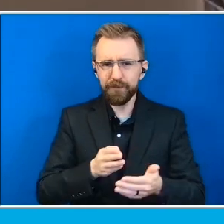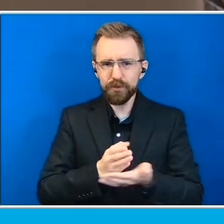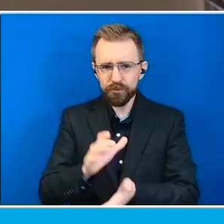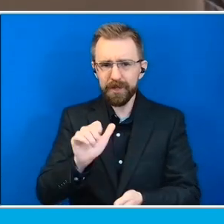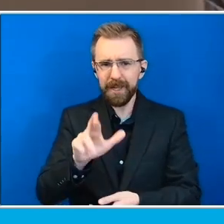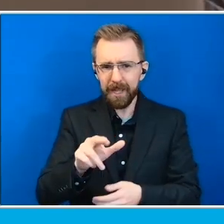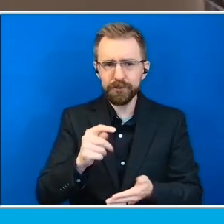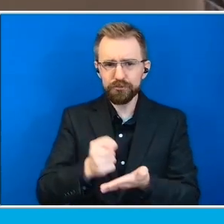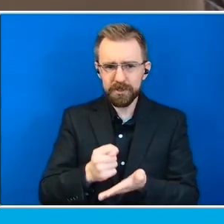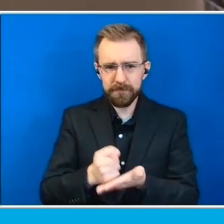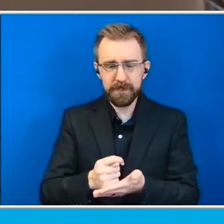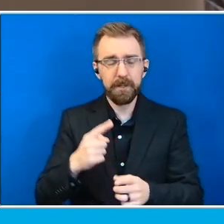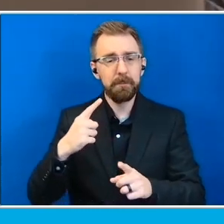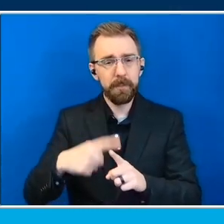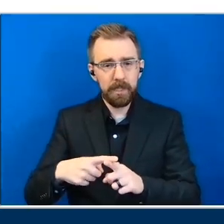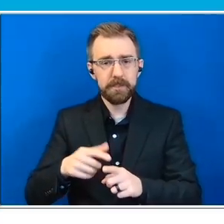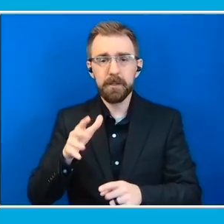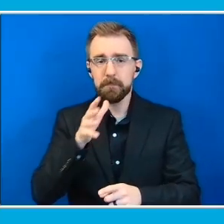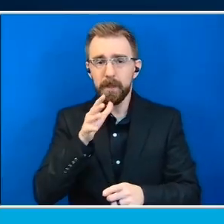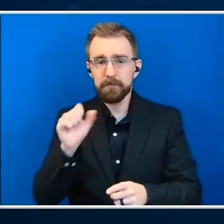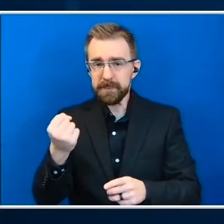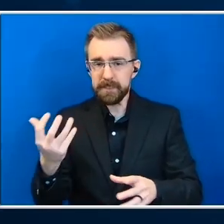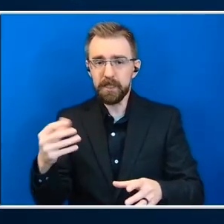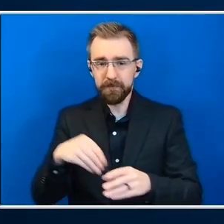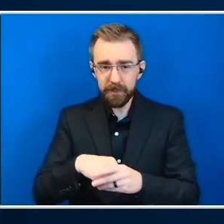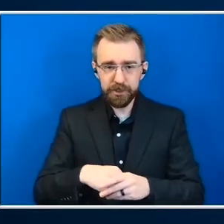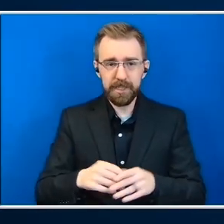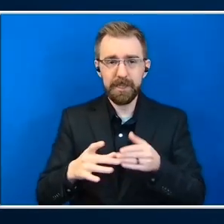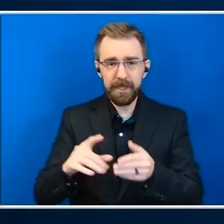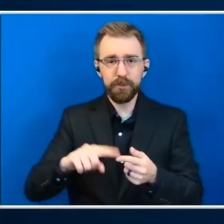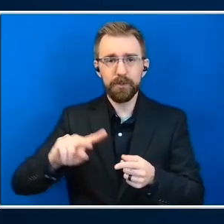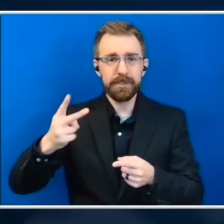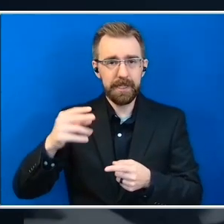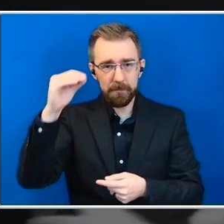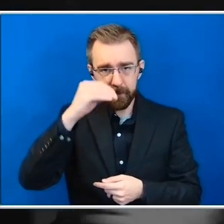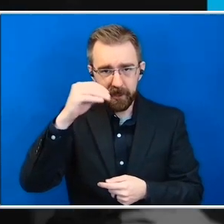the mom intervention that led to his second opinion. Monday at 8.